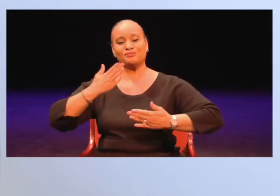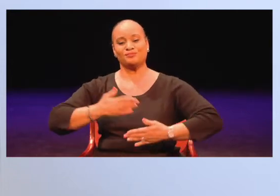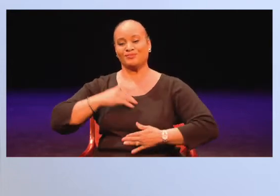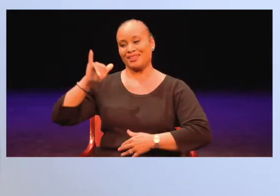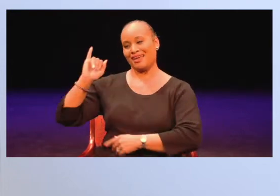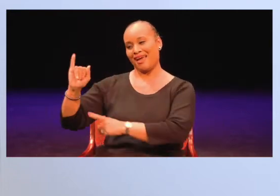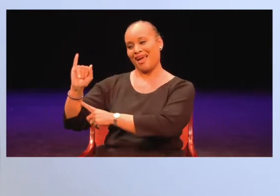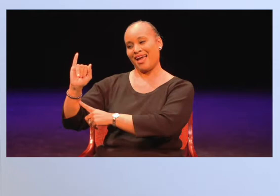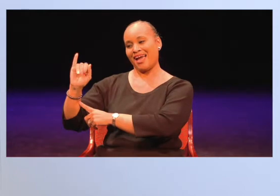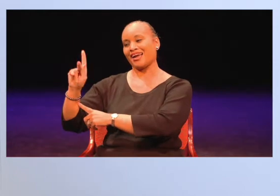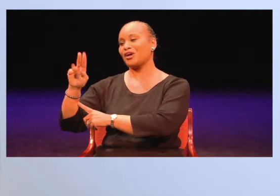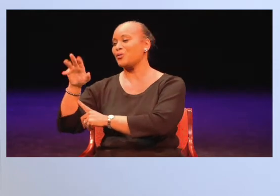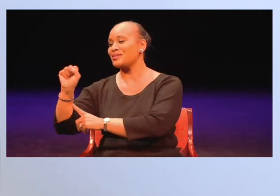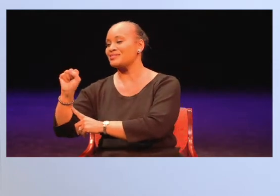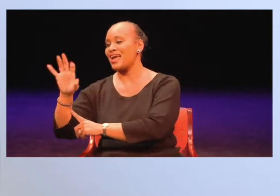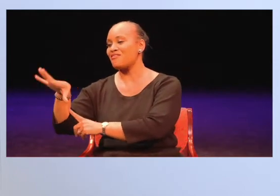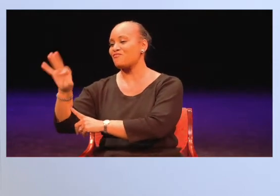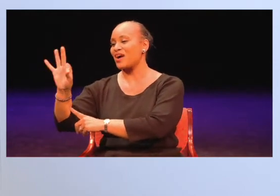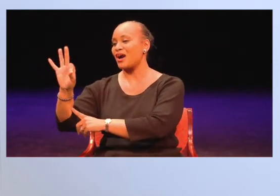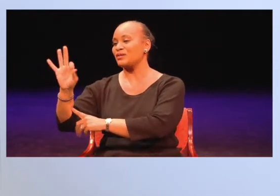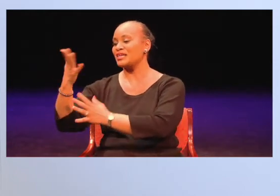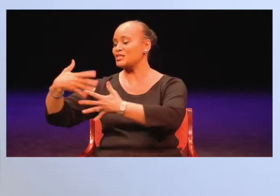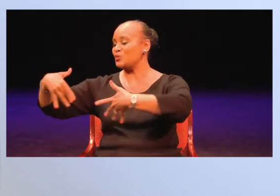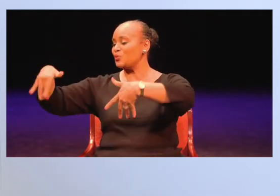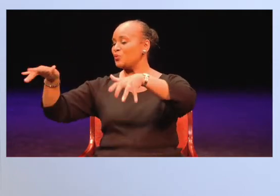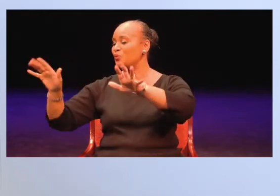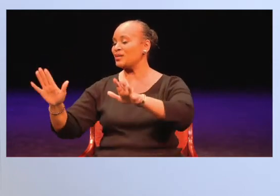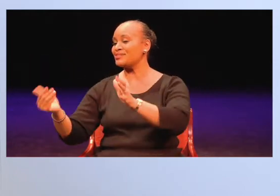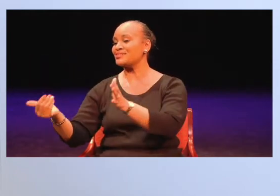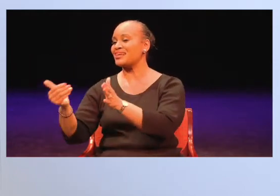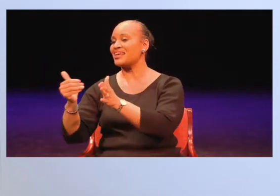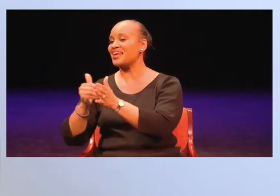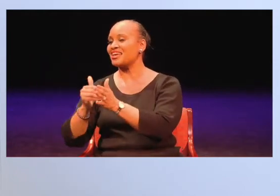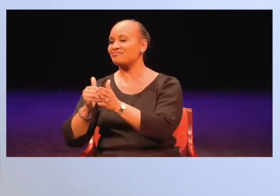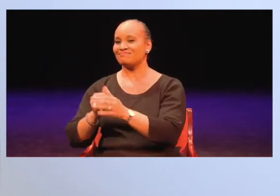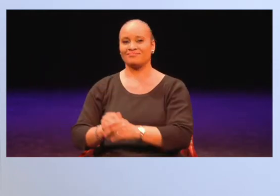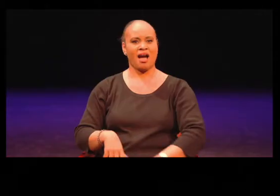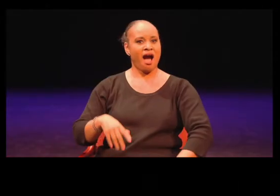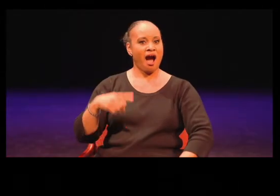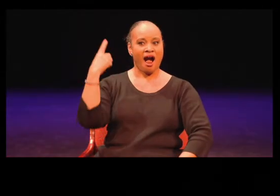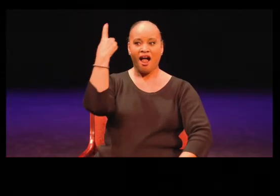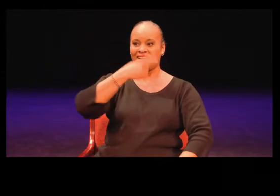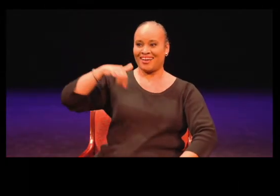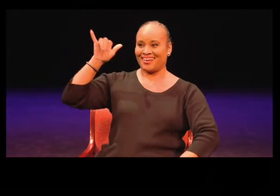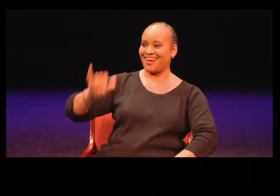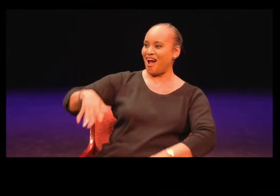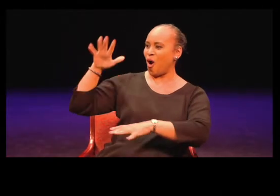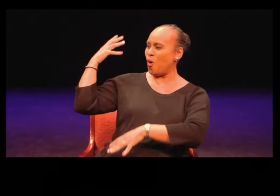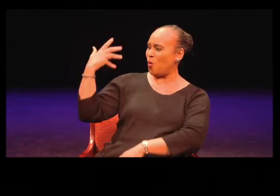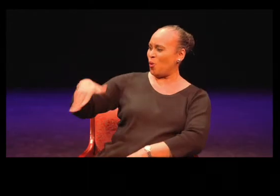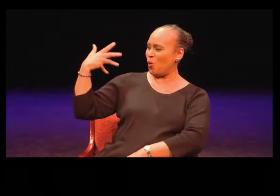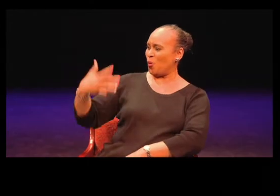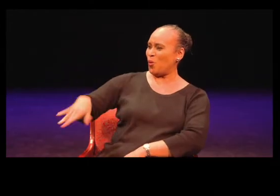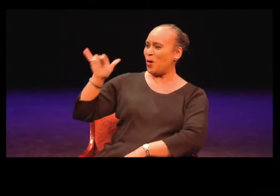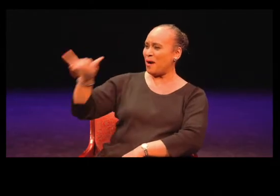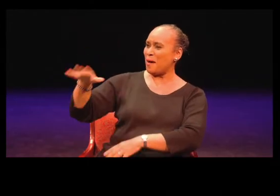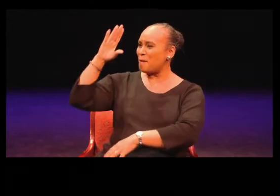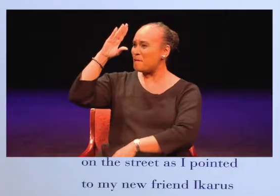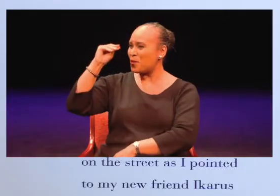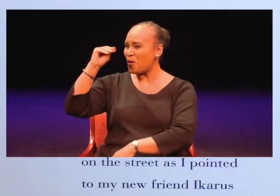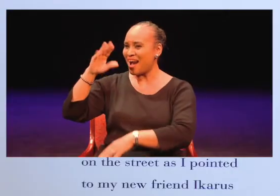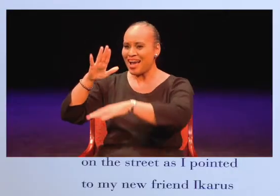just glad that Icarus had found his wings again. Look at that amazing